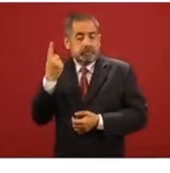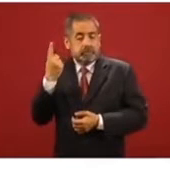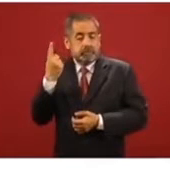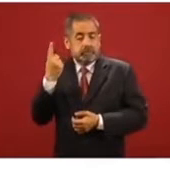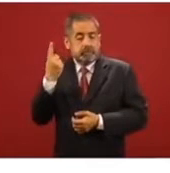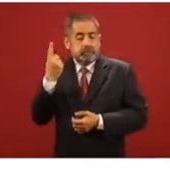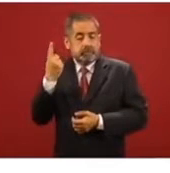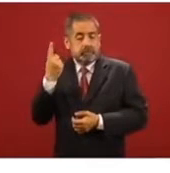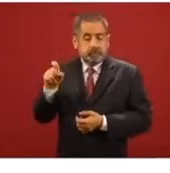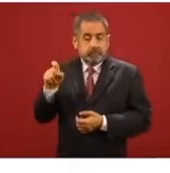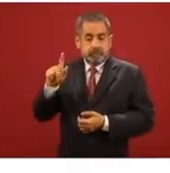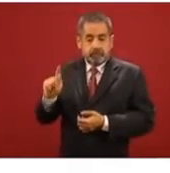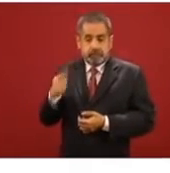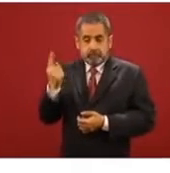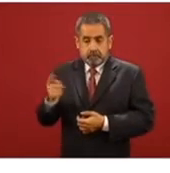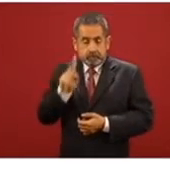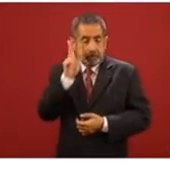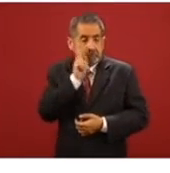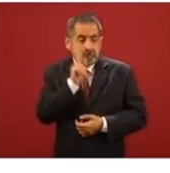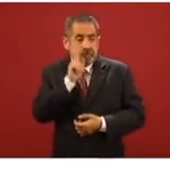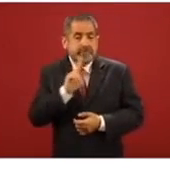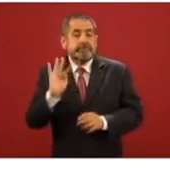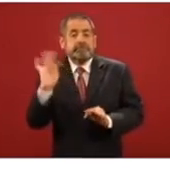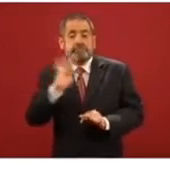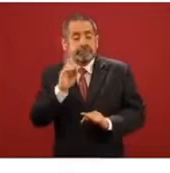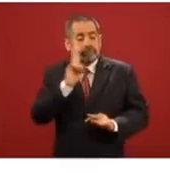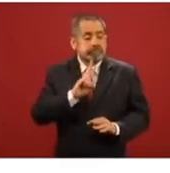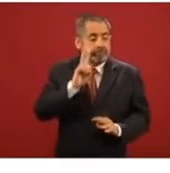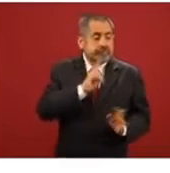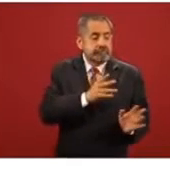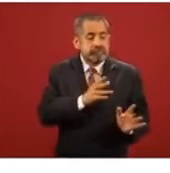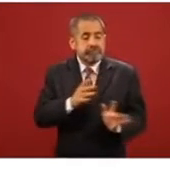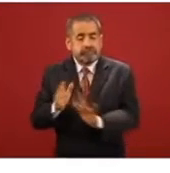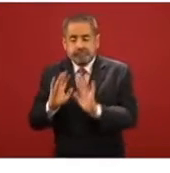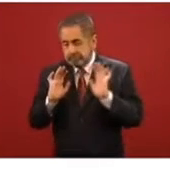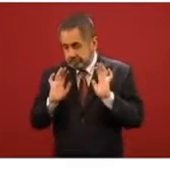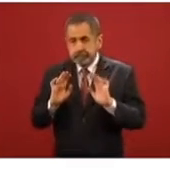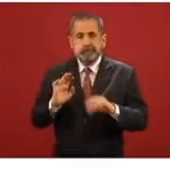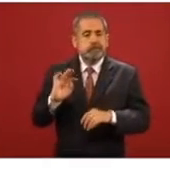evaluated yesterday. Entonces tenemos casi